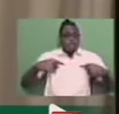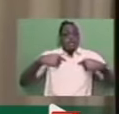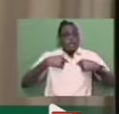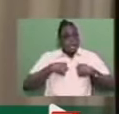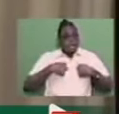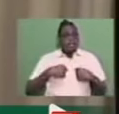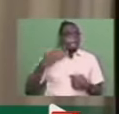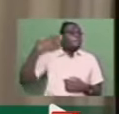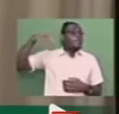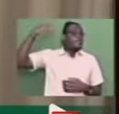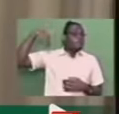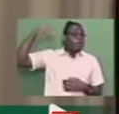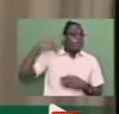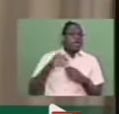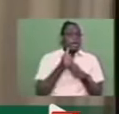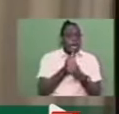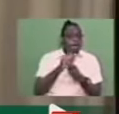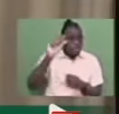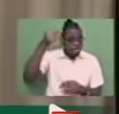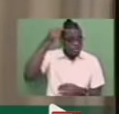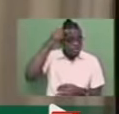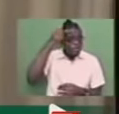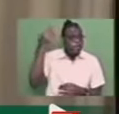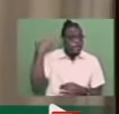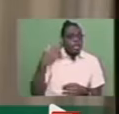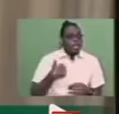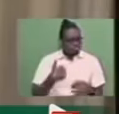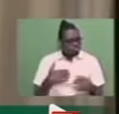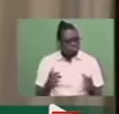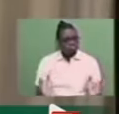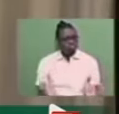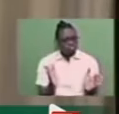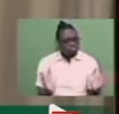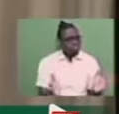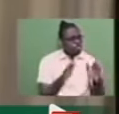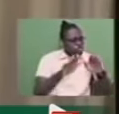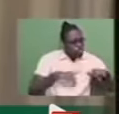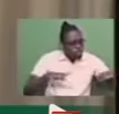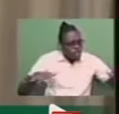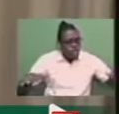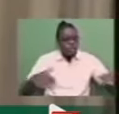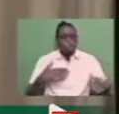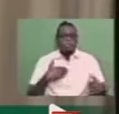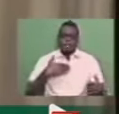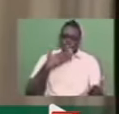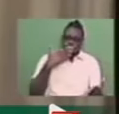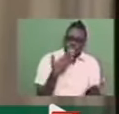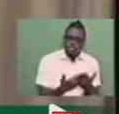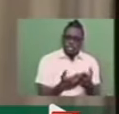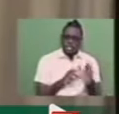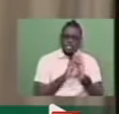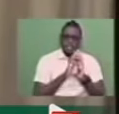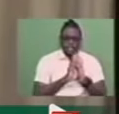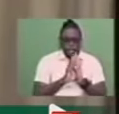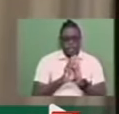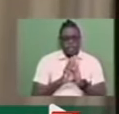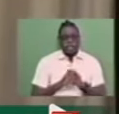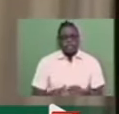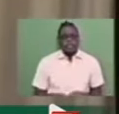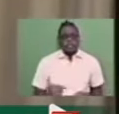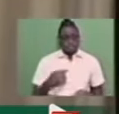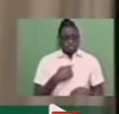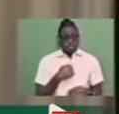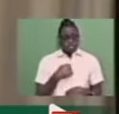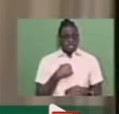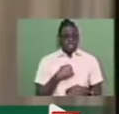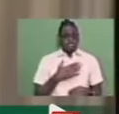as I said, the historic Children's Life Fund, we led by example. I gave 10% of my monthly